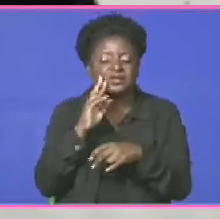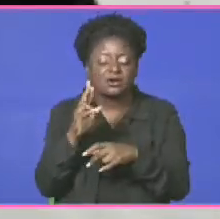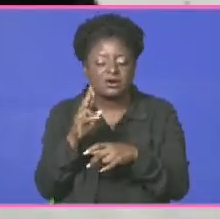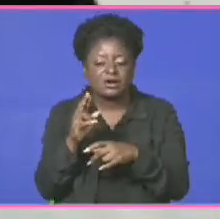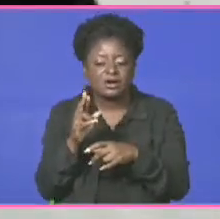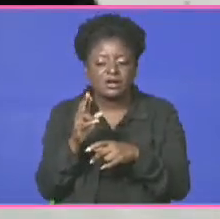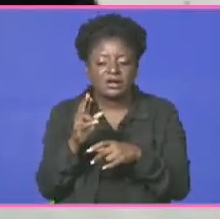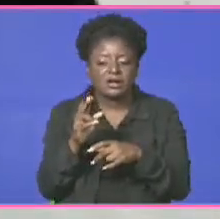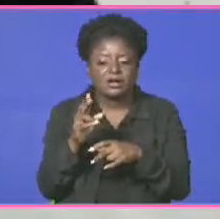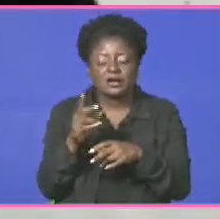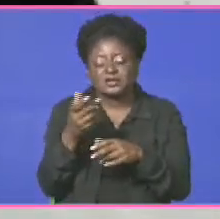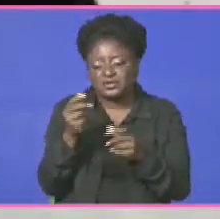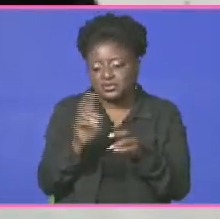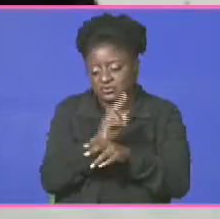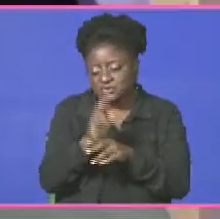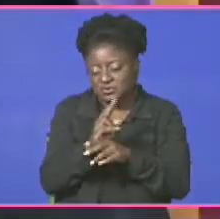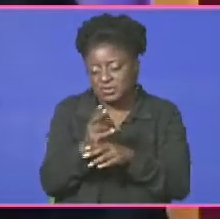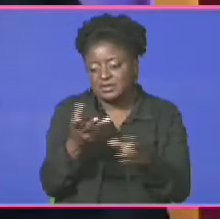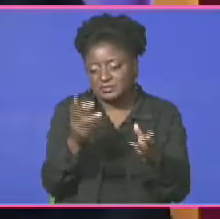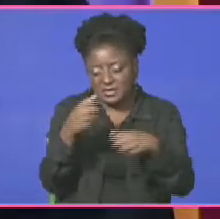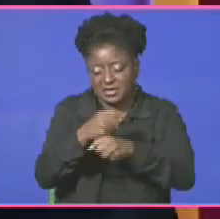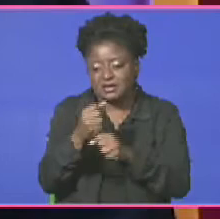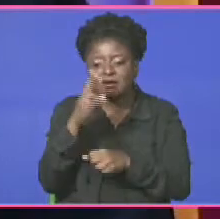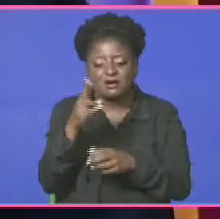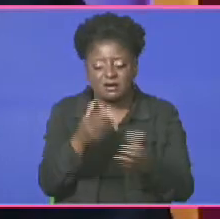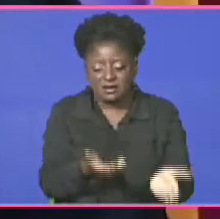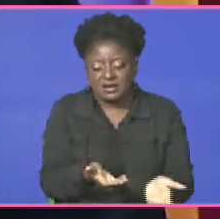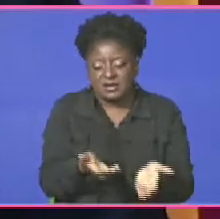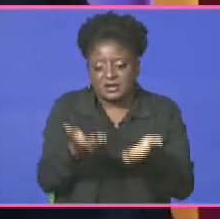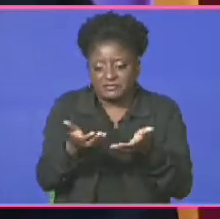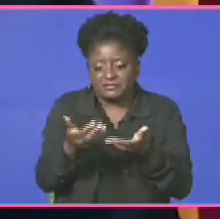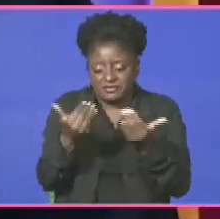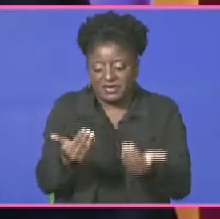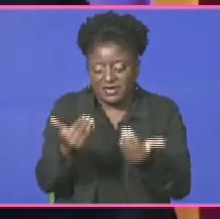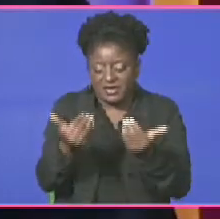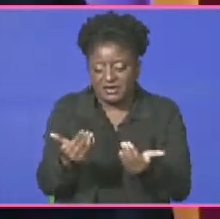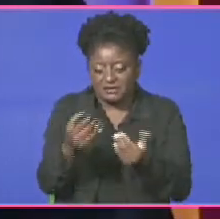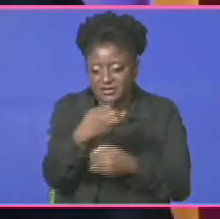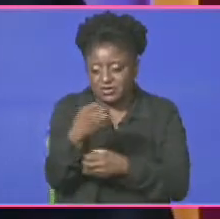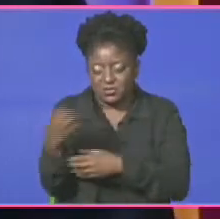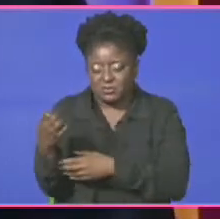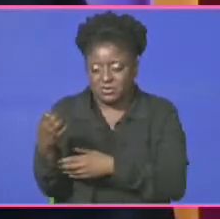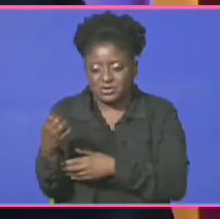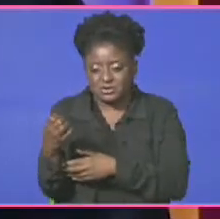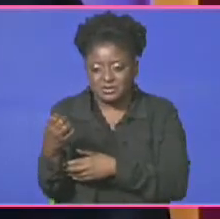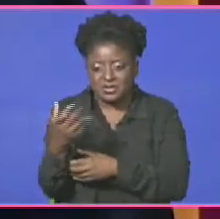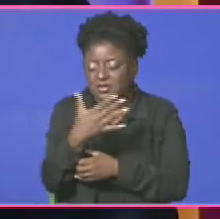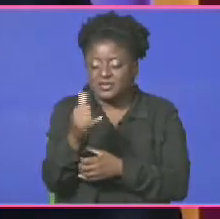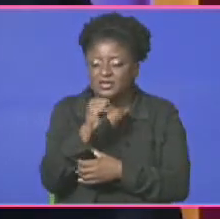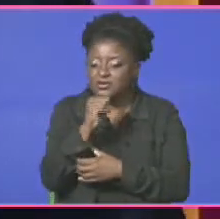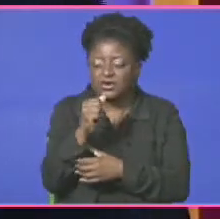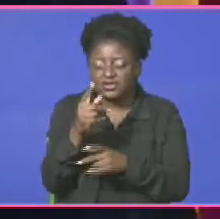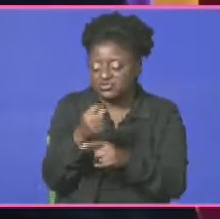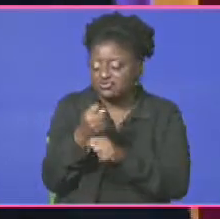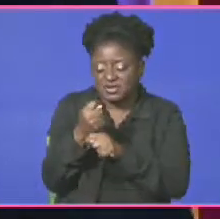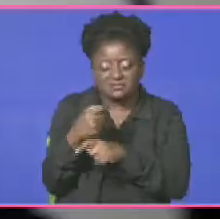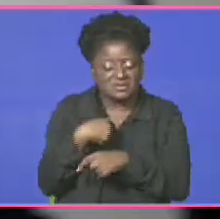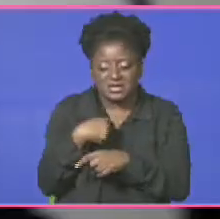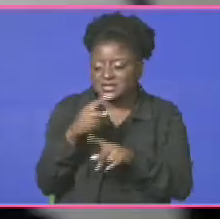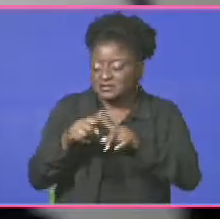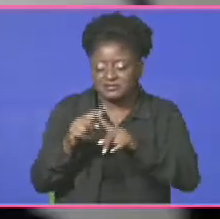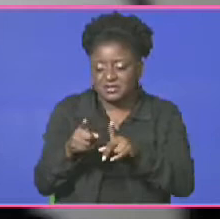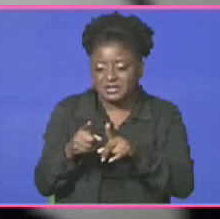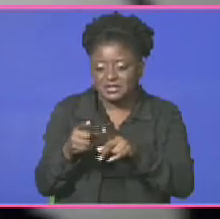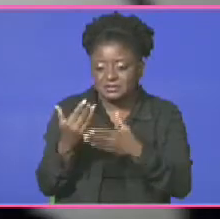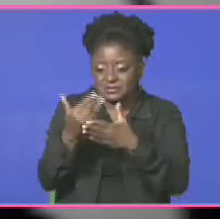standard during the 80s and 90s. They didn't treat me no different. At the time, it was analog, so you had these big,